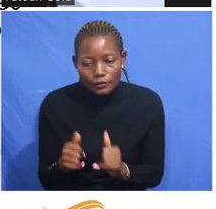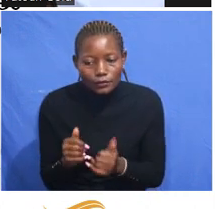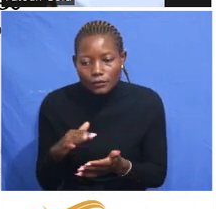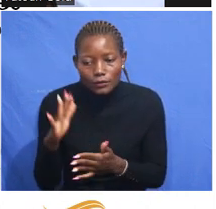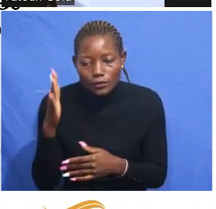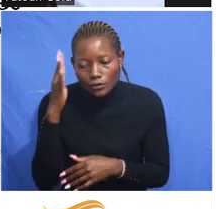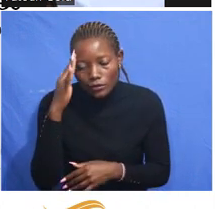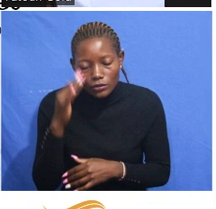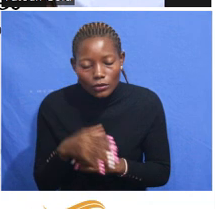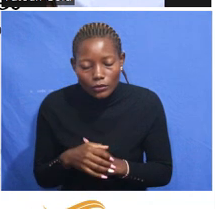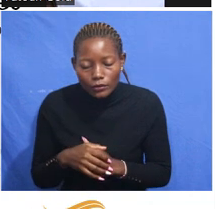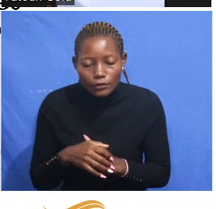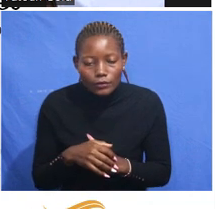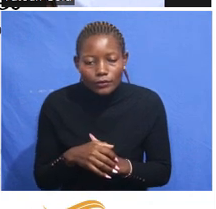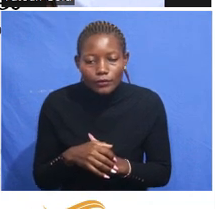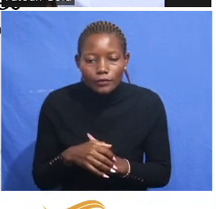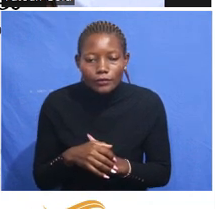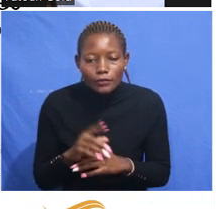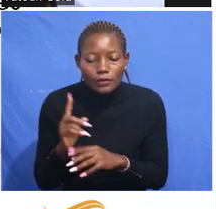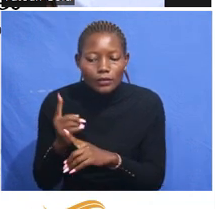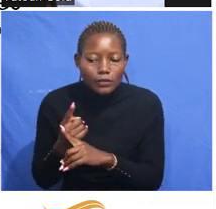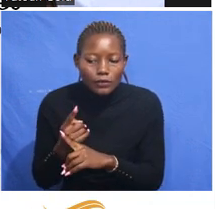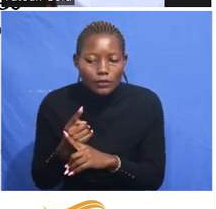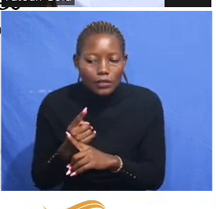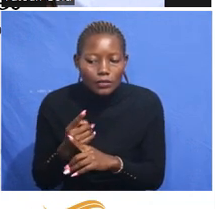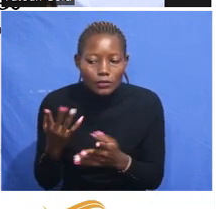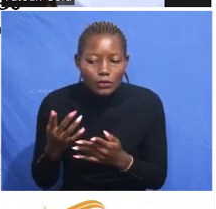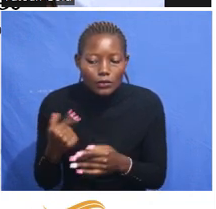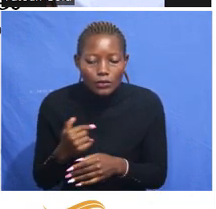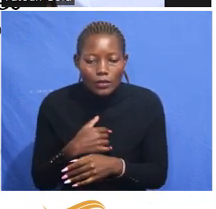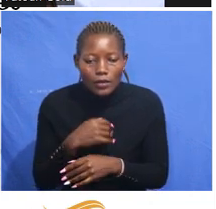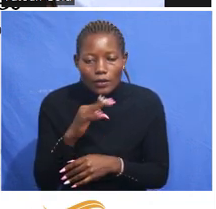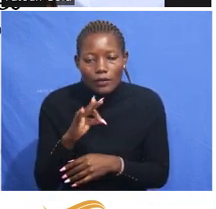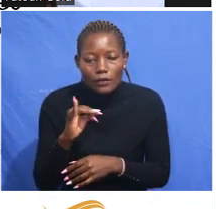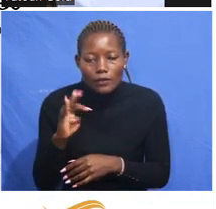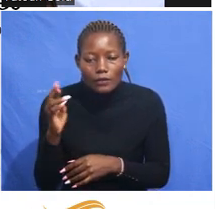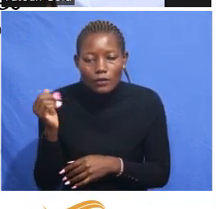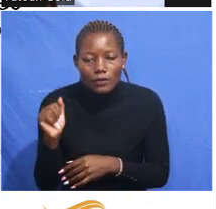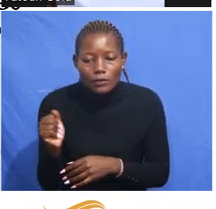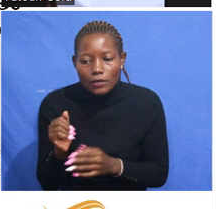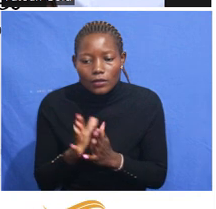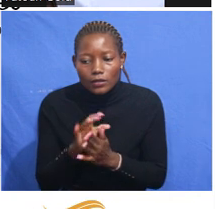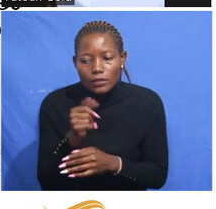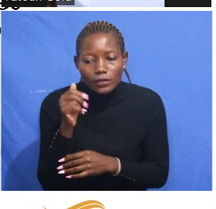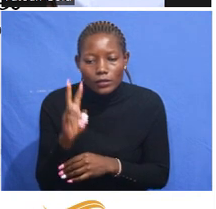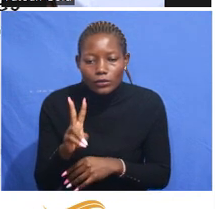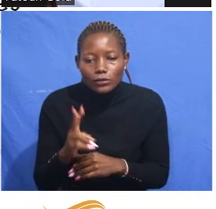the structurally known classifications where we have fibrous, cartilaginous, and synovial.